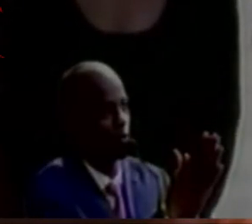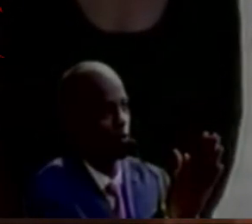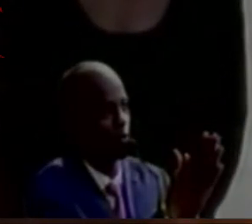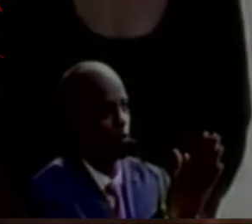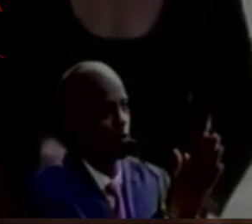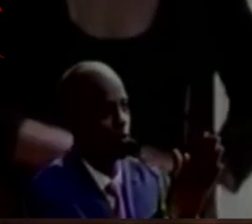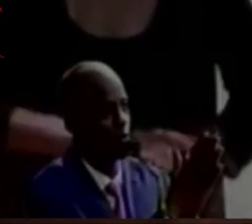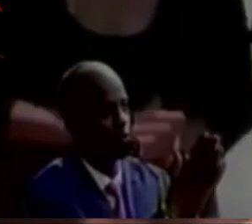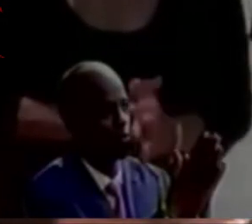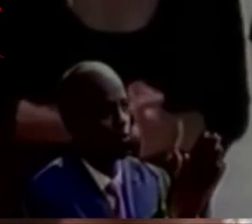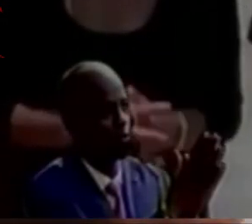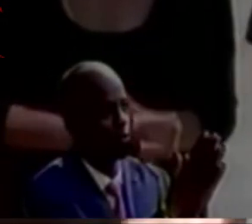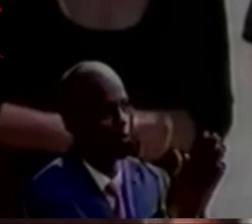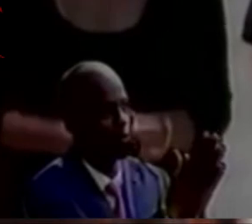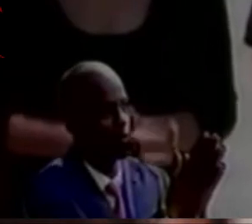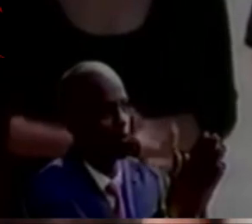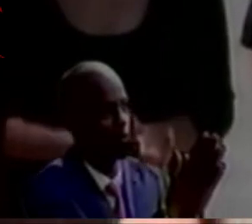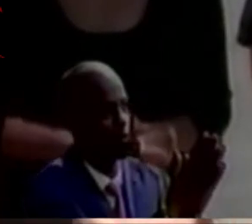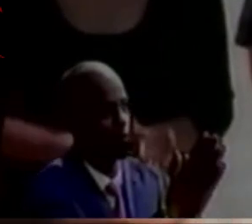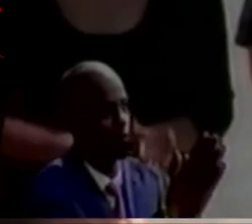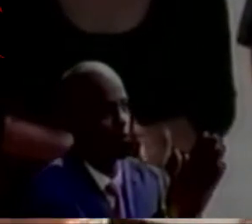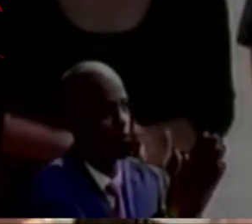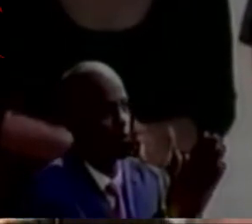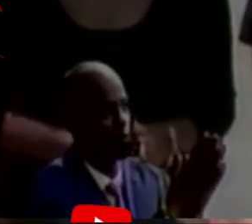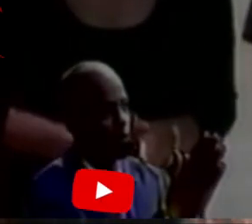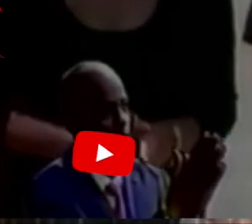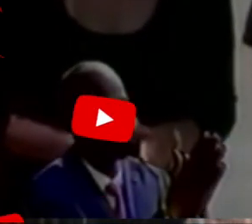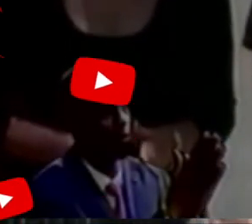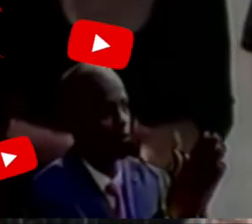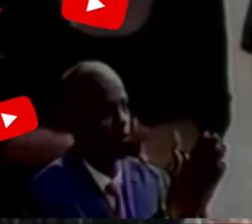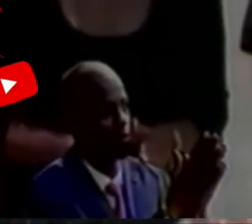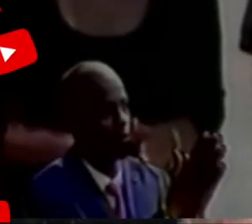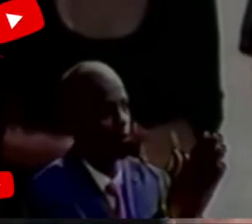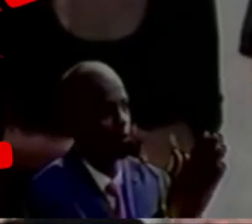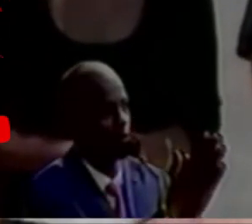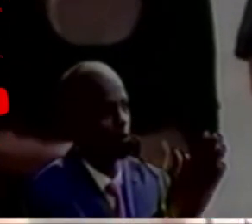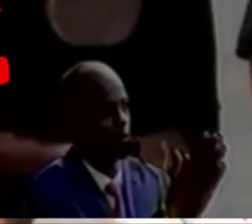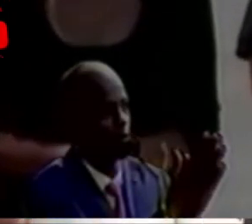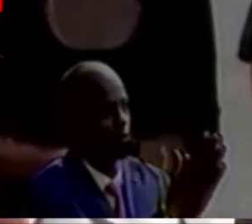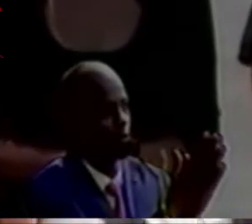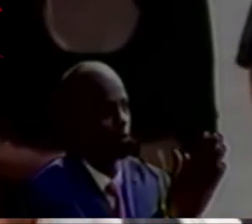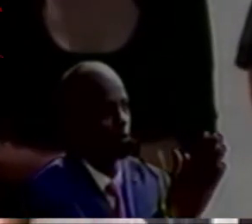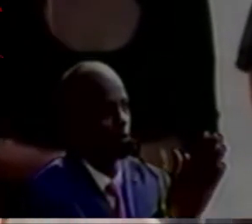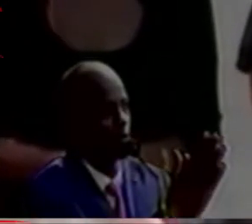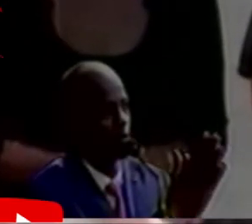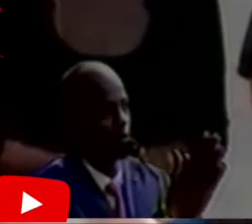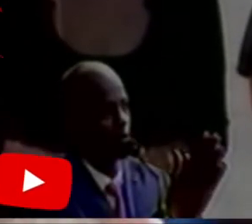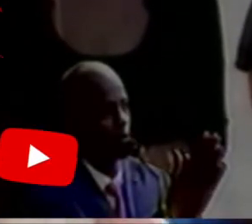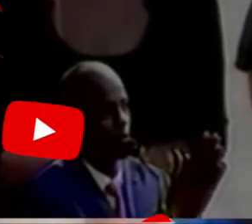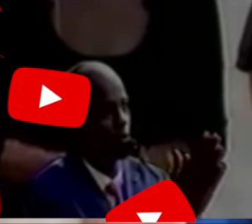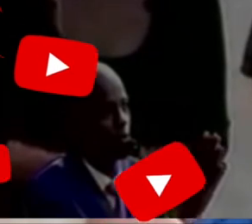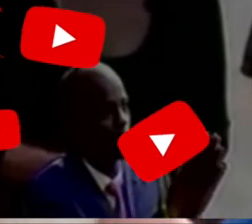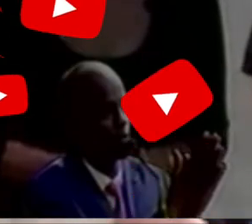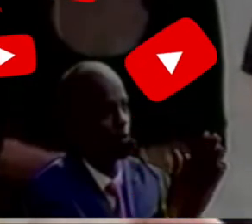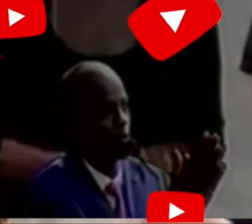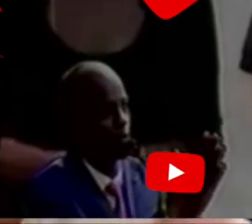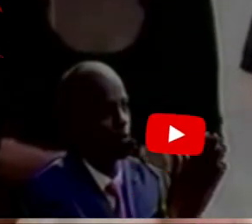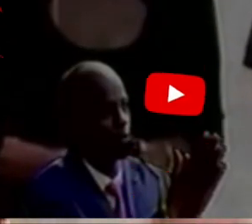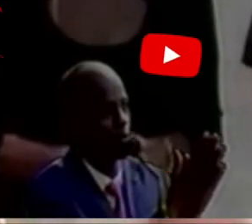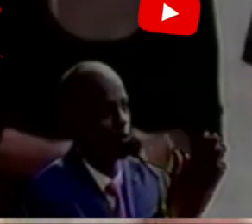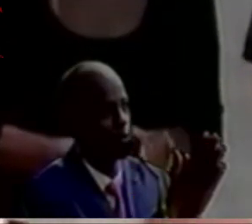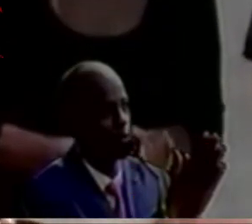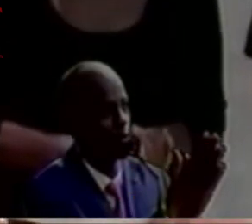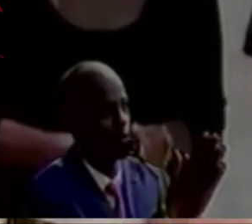your leadership and your support for the U.S. Coast Guard as we bring our folks in. This is a very